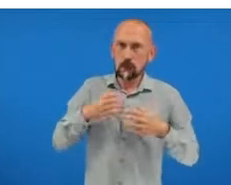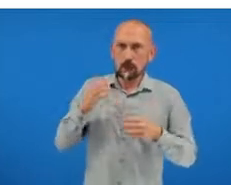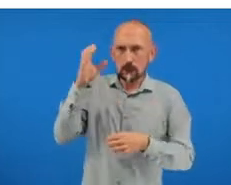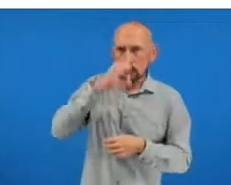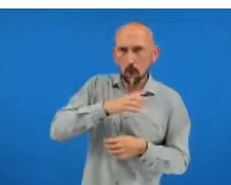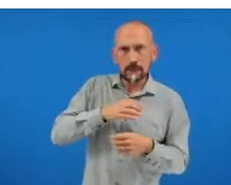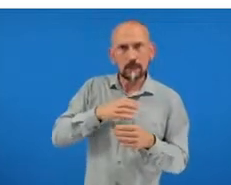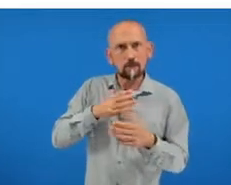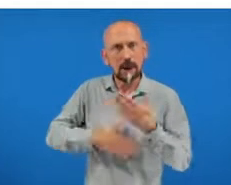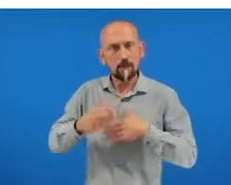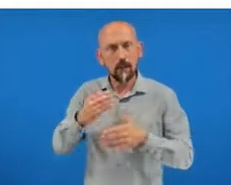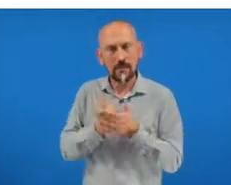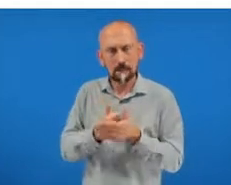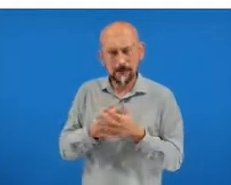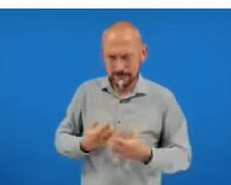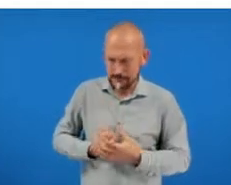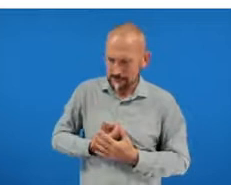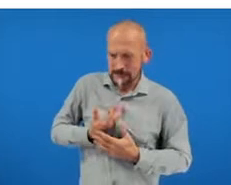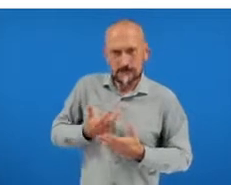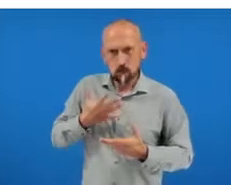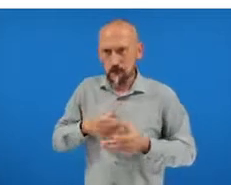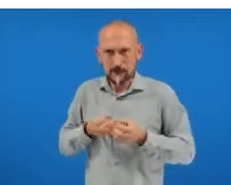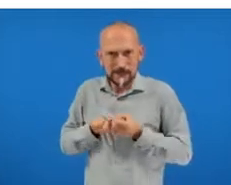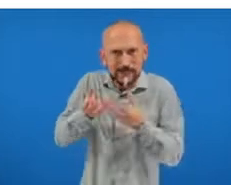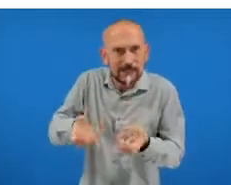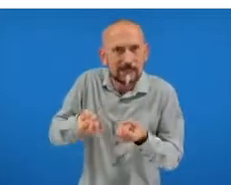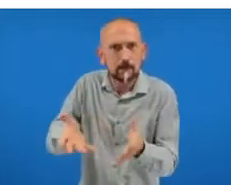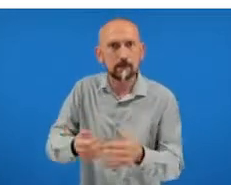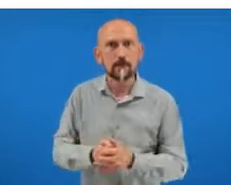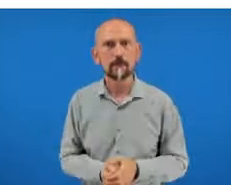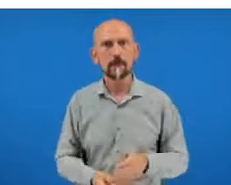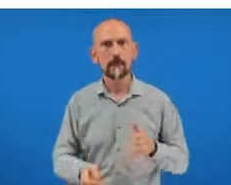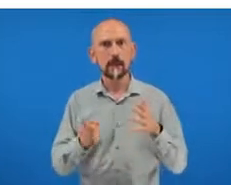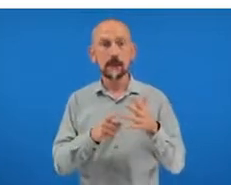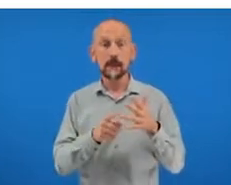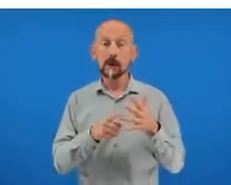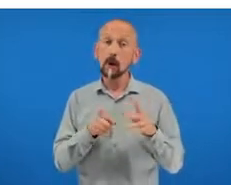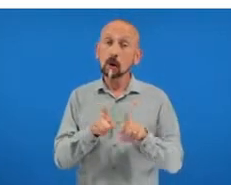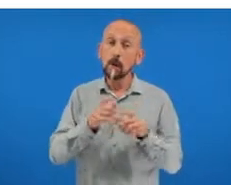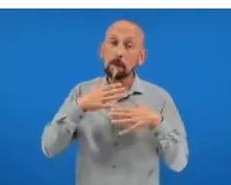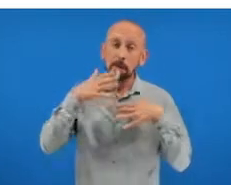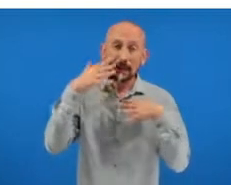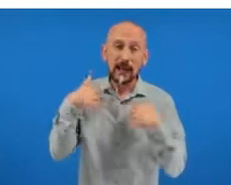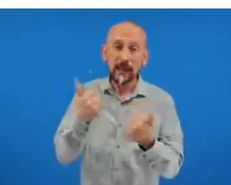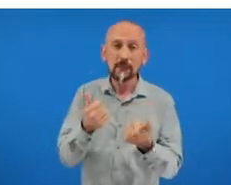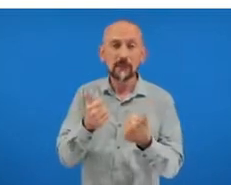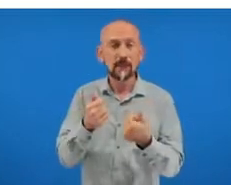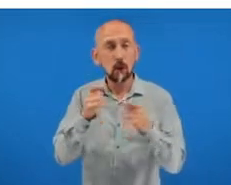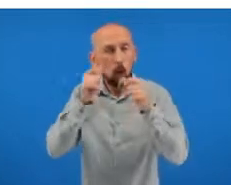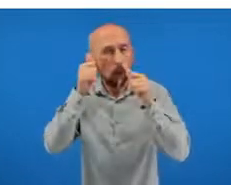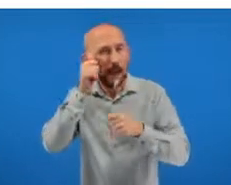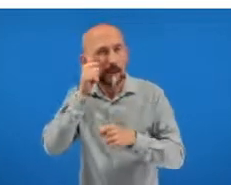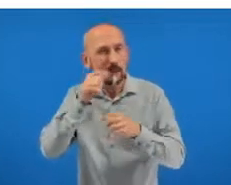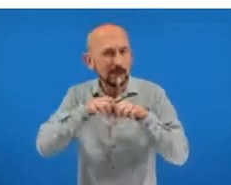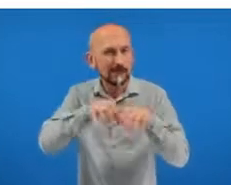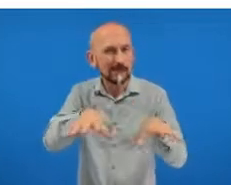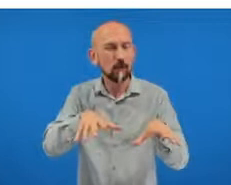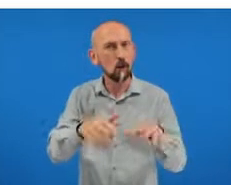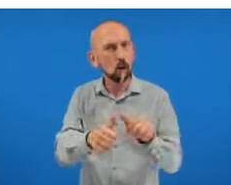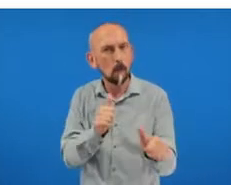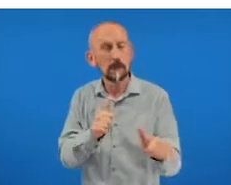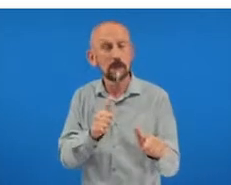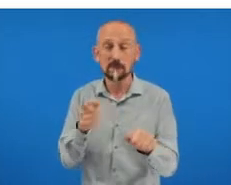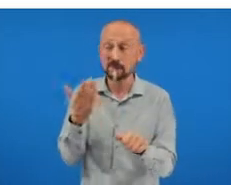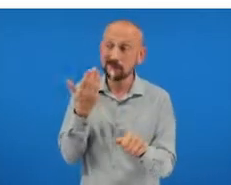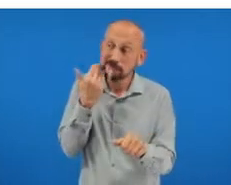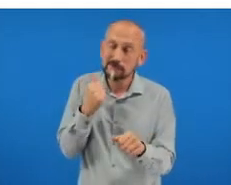I do mental health awareness events in corporate settings. So I recently did an event for HSBC. And I've also started a